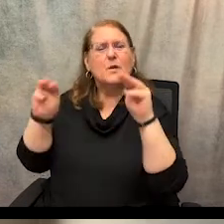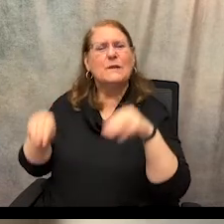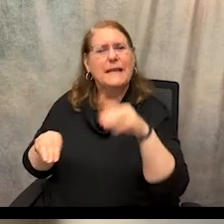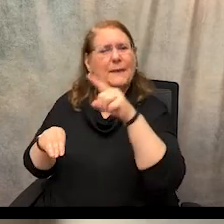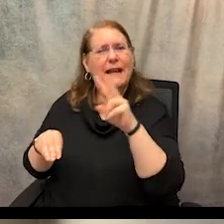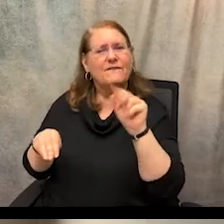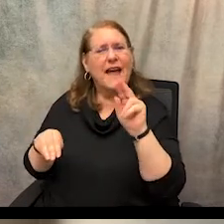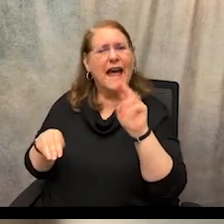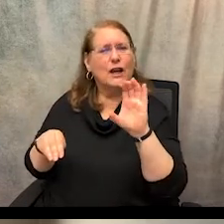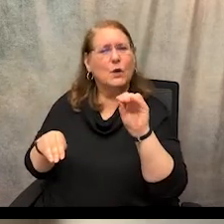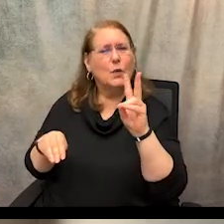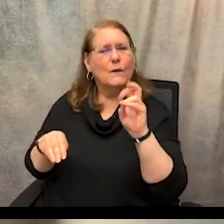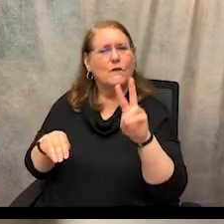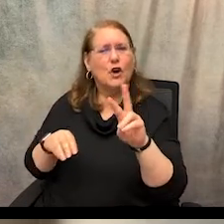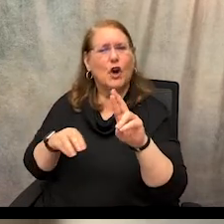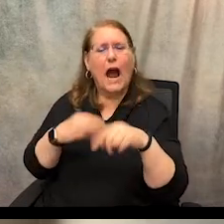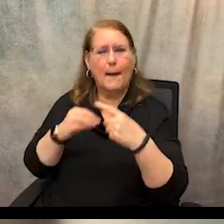6 or 7 years ago,